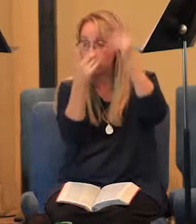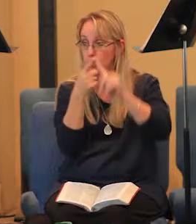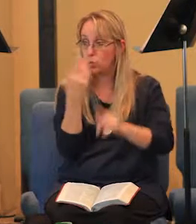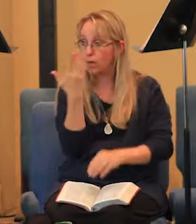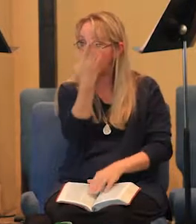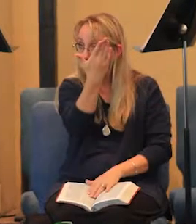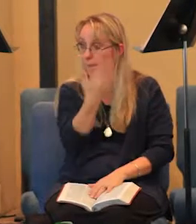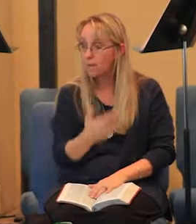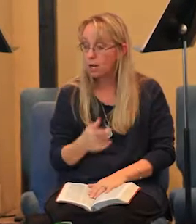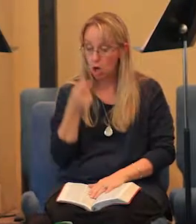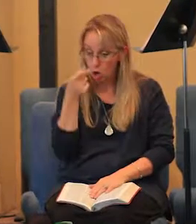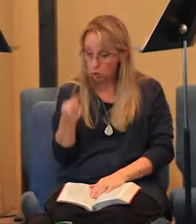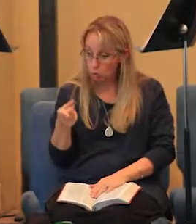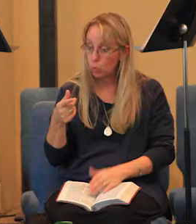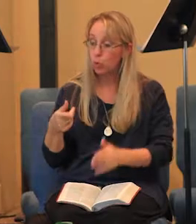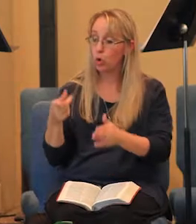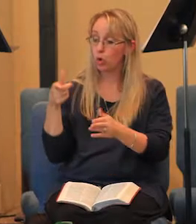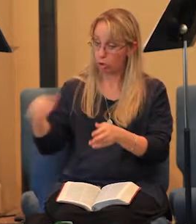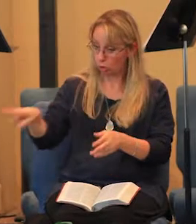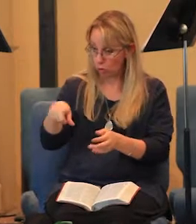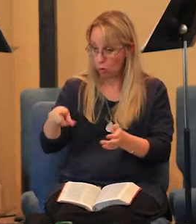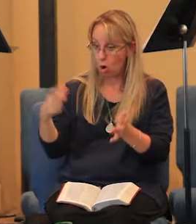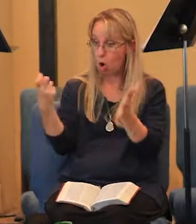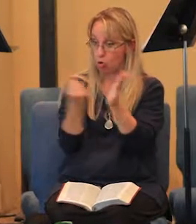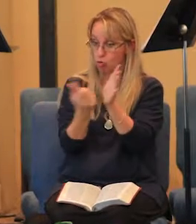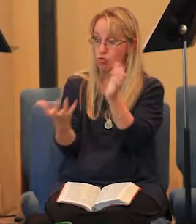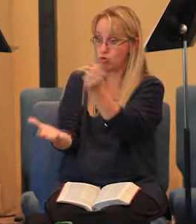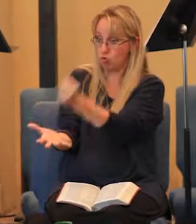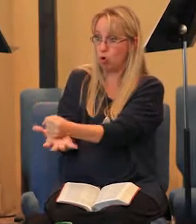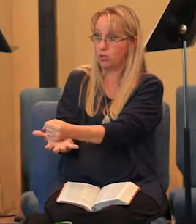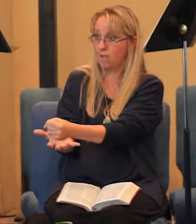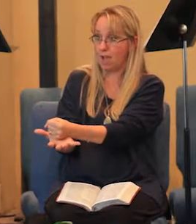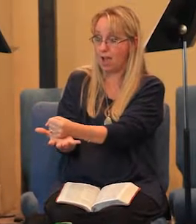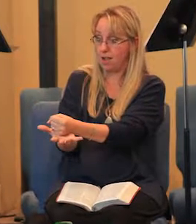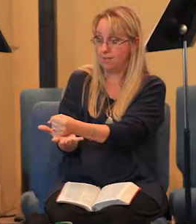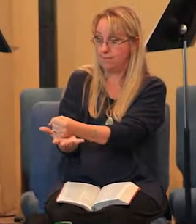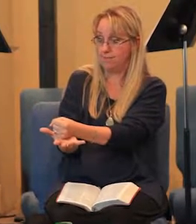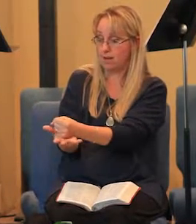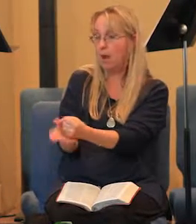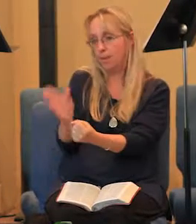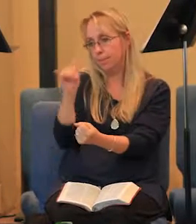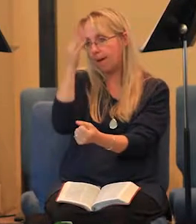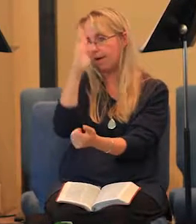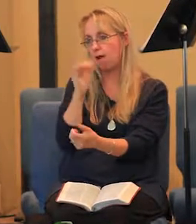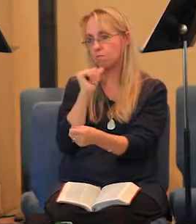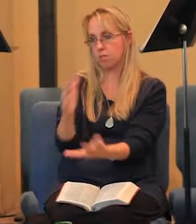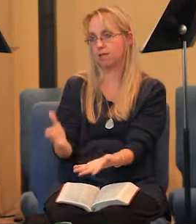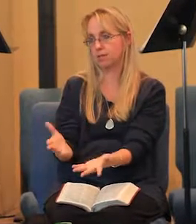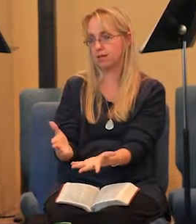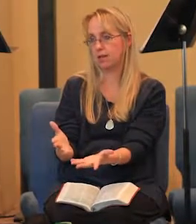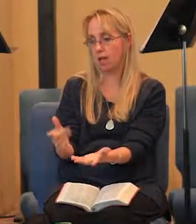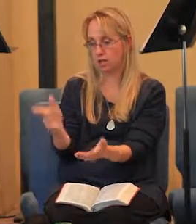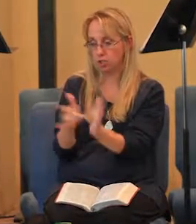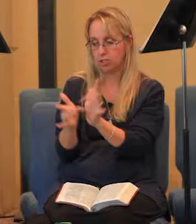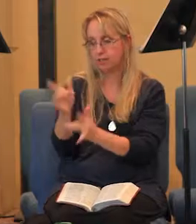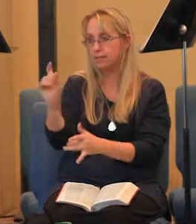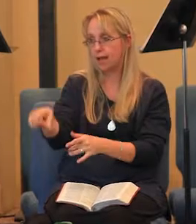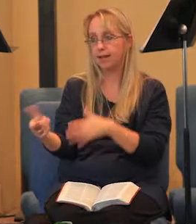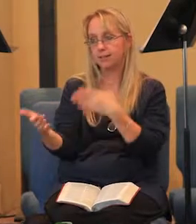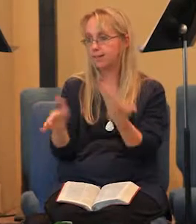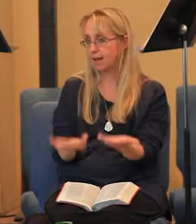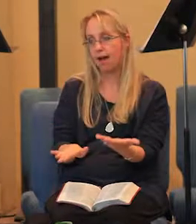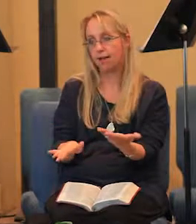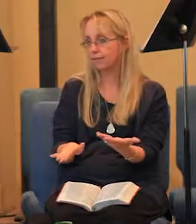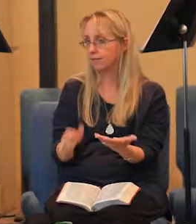to. And you crucified, of course, by God's blessing. Jesus had to